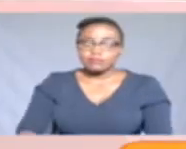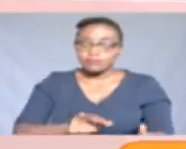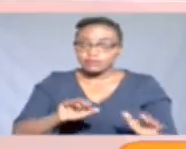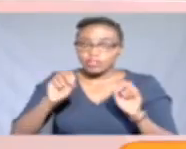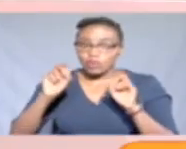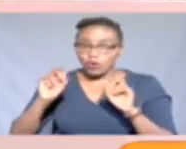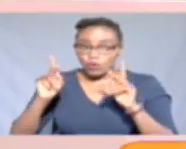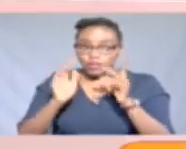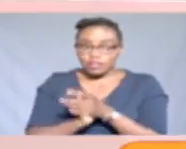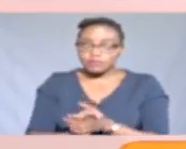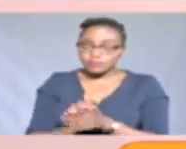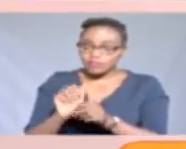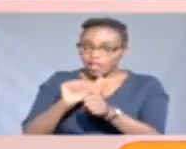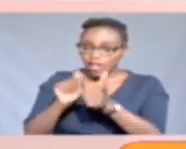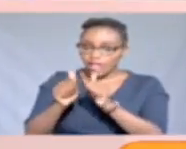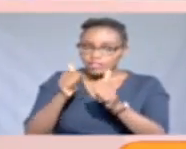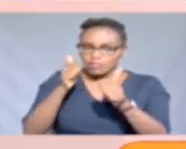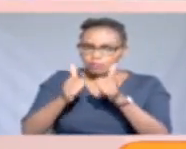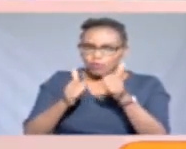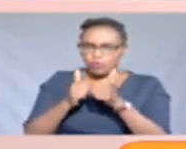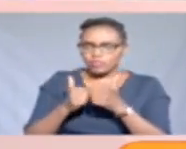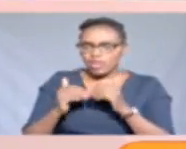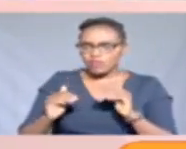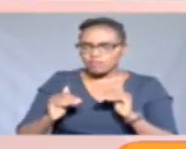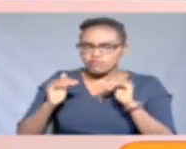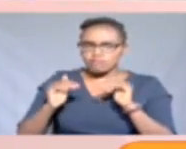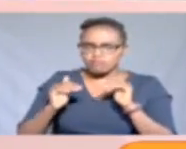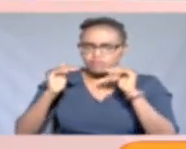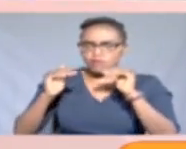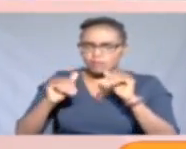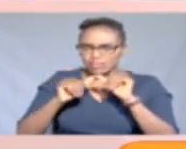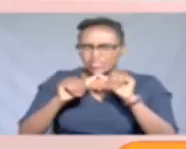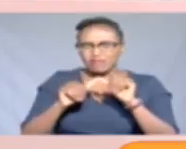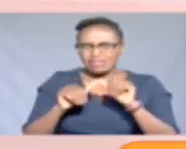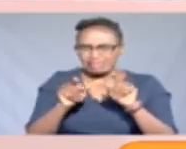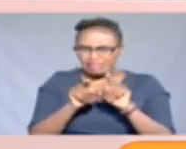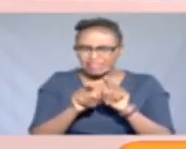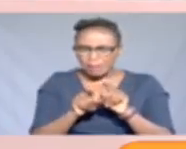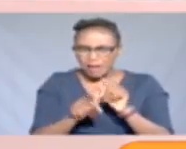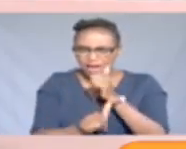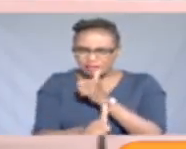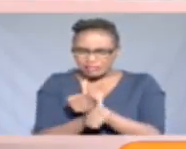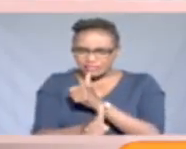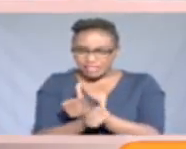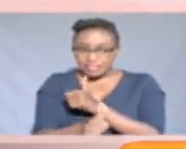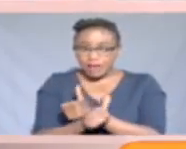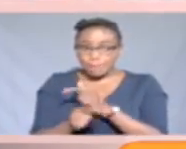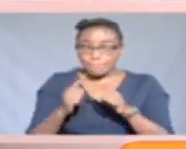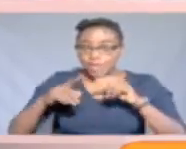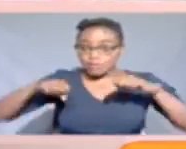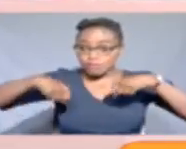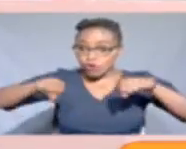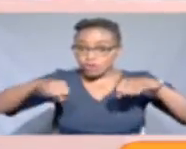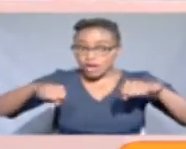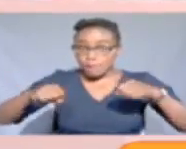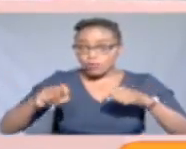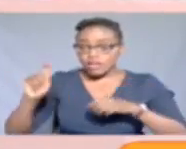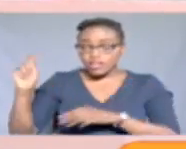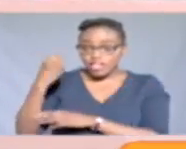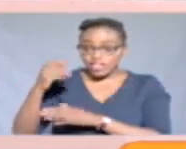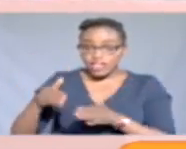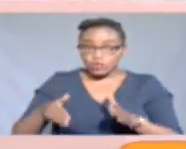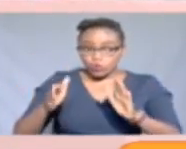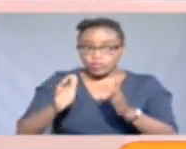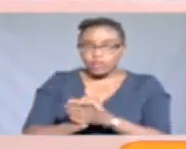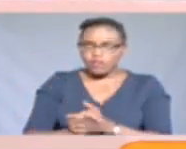All right, now it's a sport that's as exhilarating as it is dangerous. Beyond the countless bodas on Kenyan